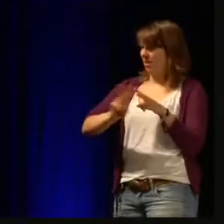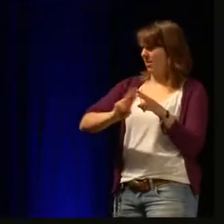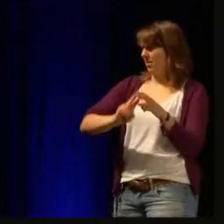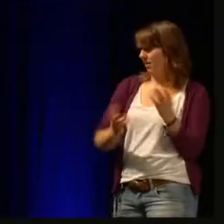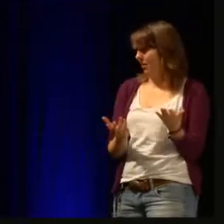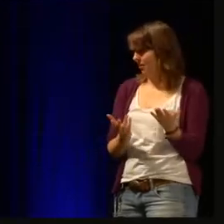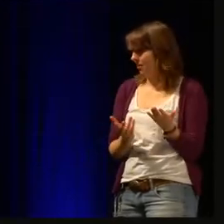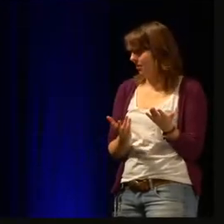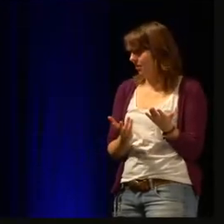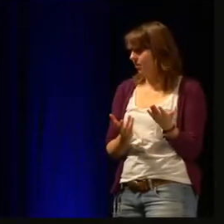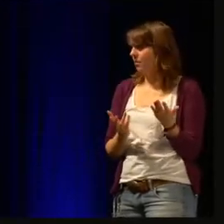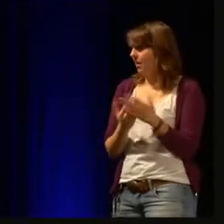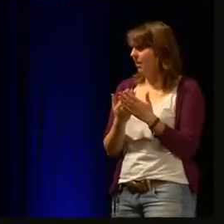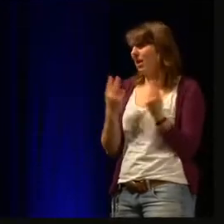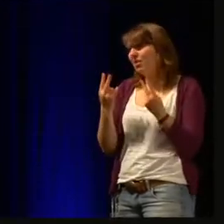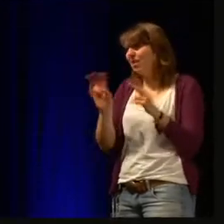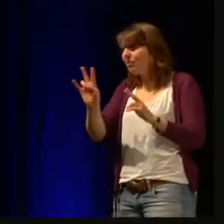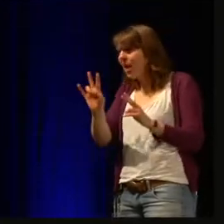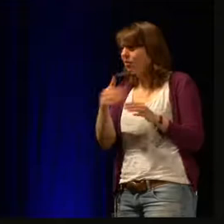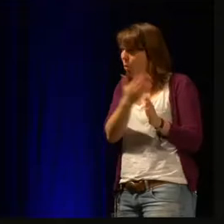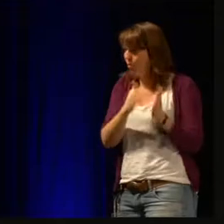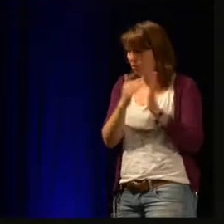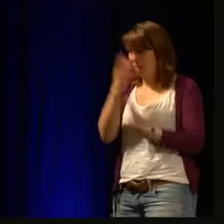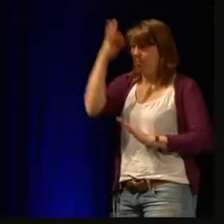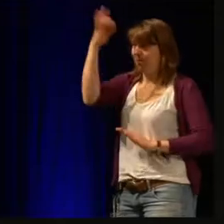way. People might still make errors.